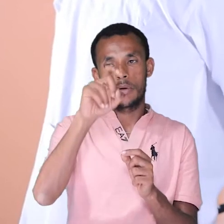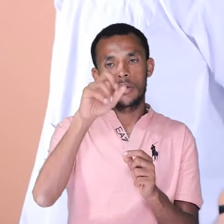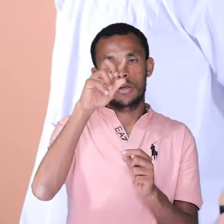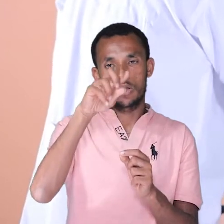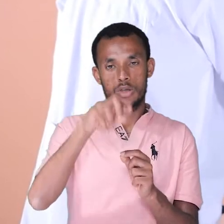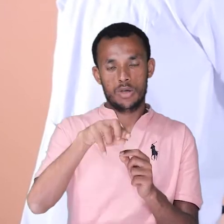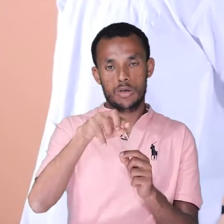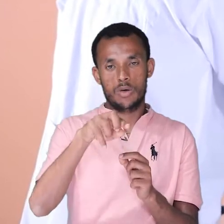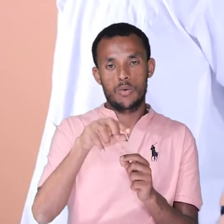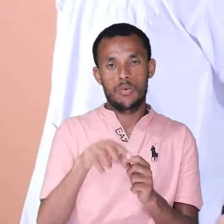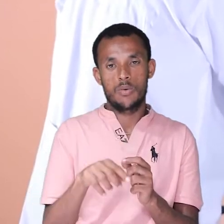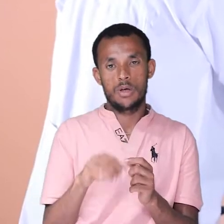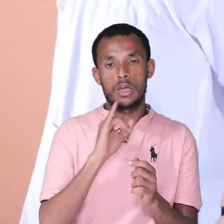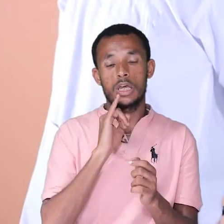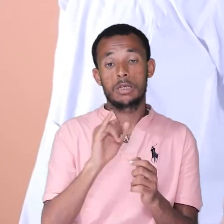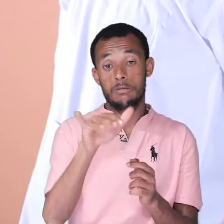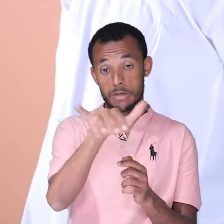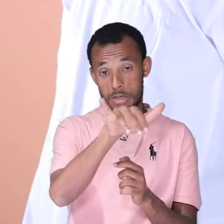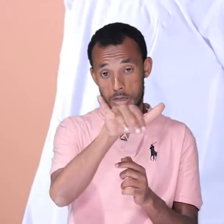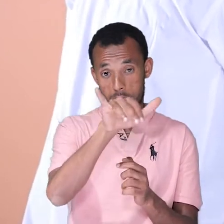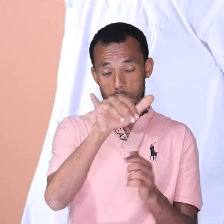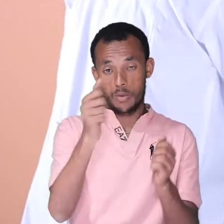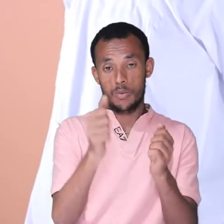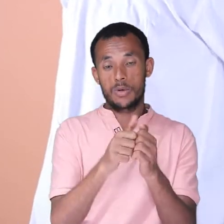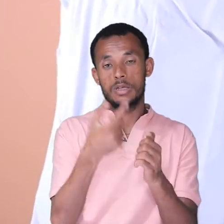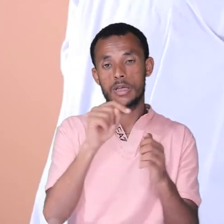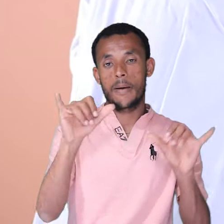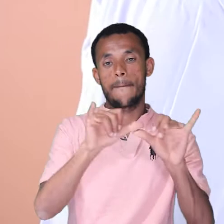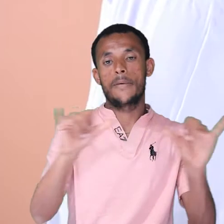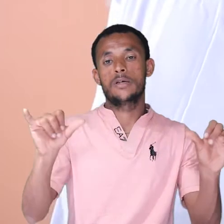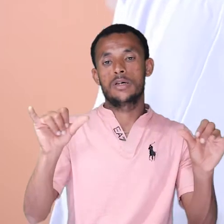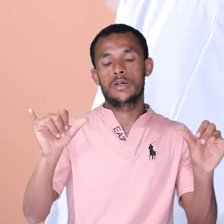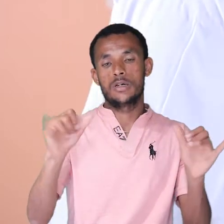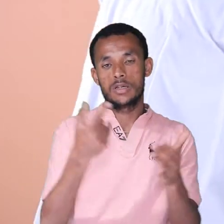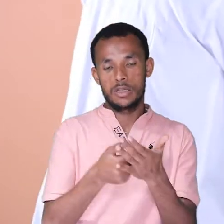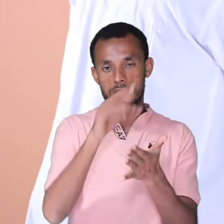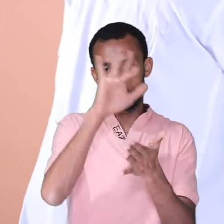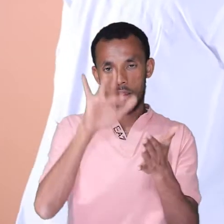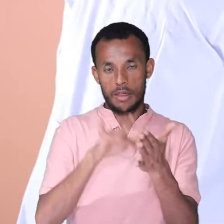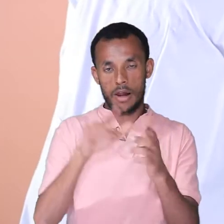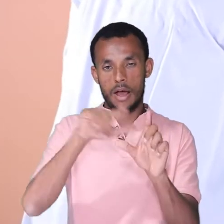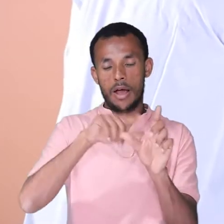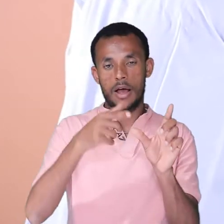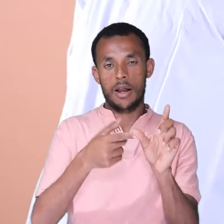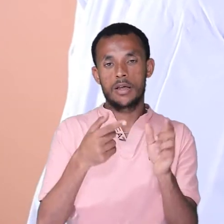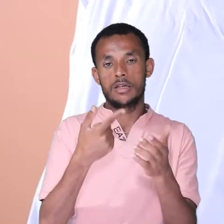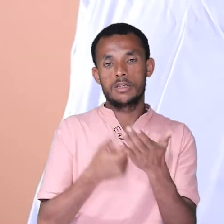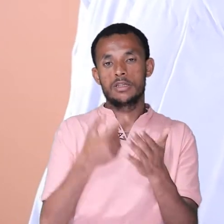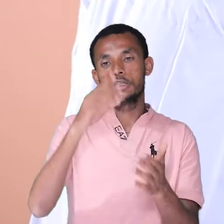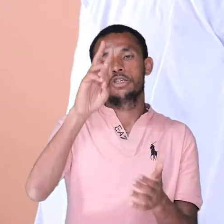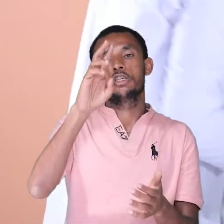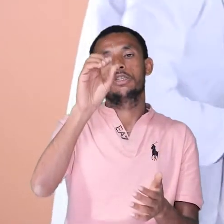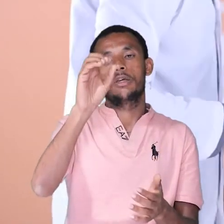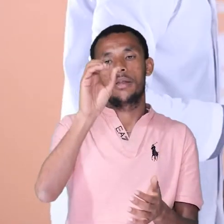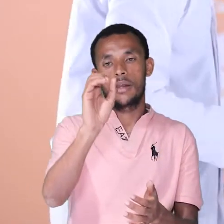PXQ is the same as the measures of this central angle. Therefore, this is 60 degree,